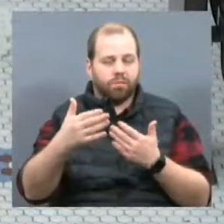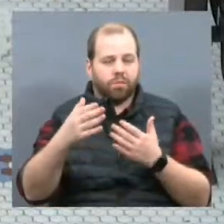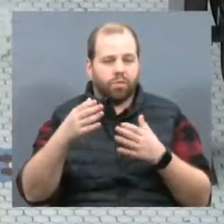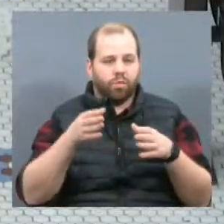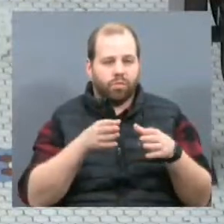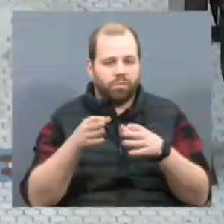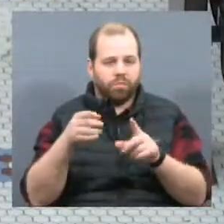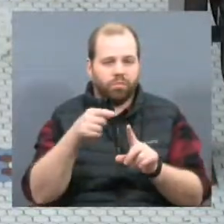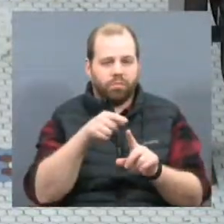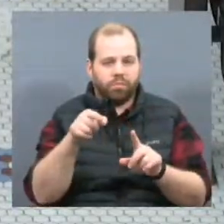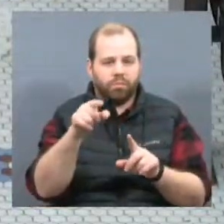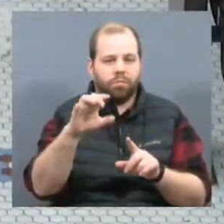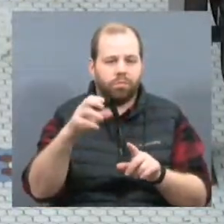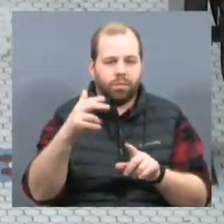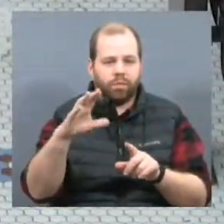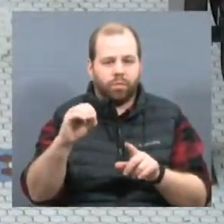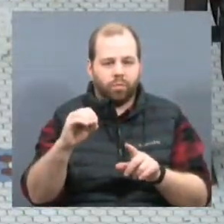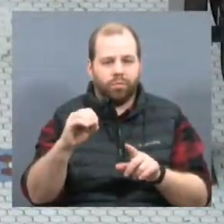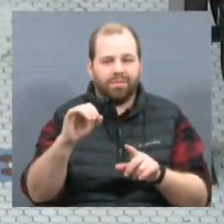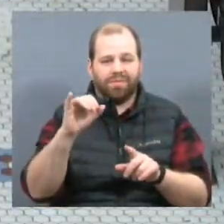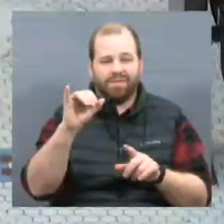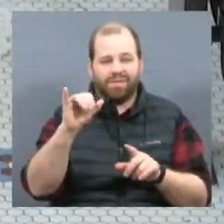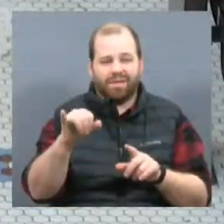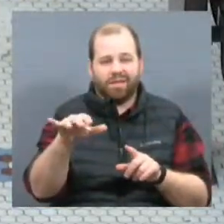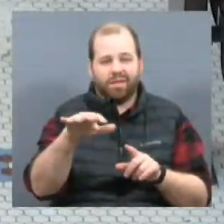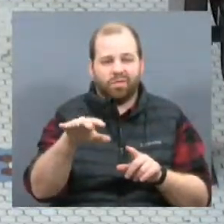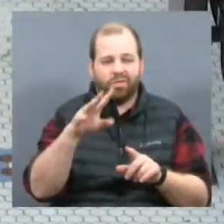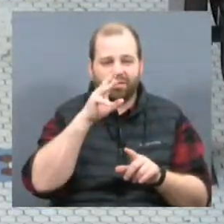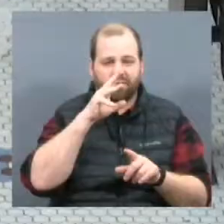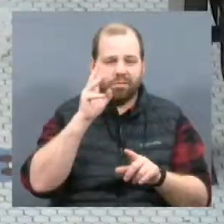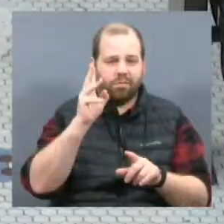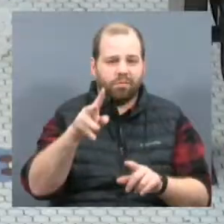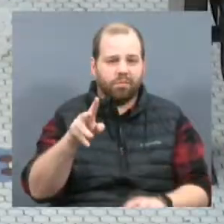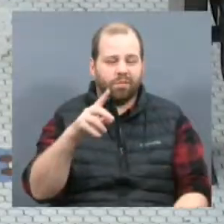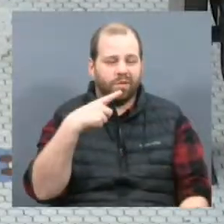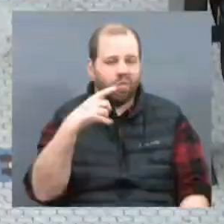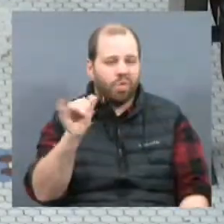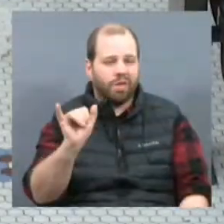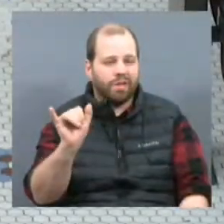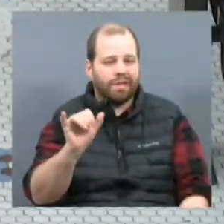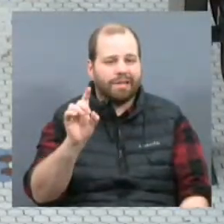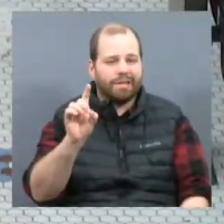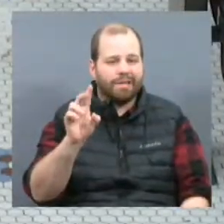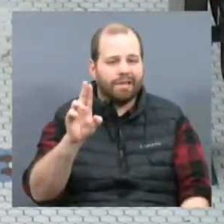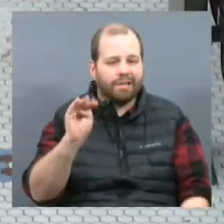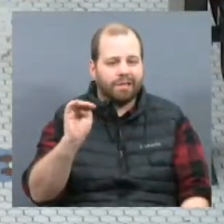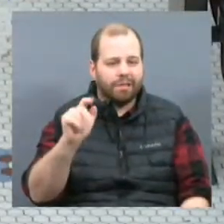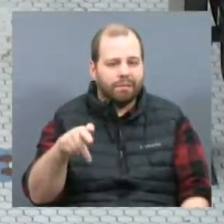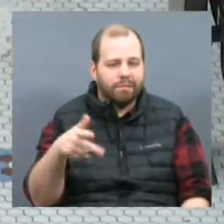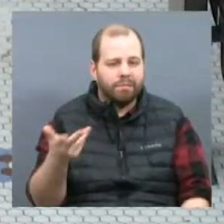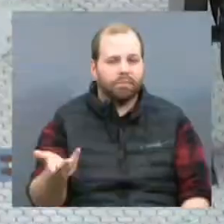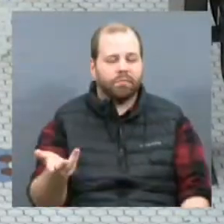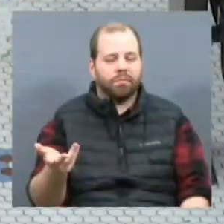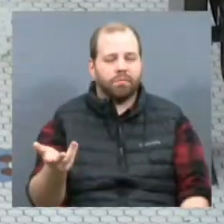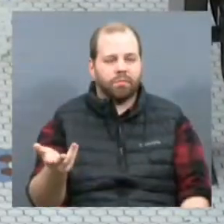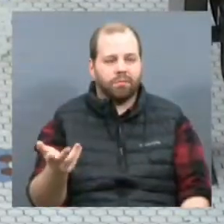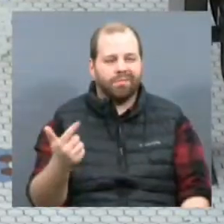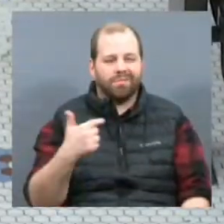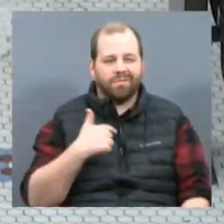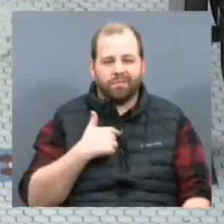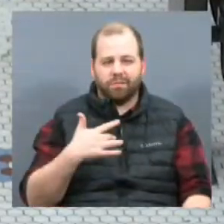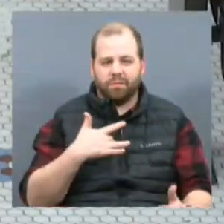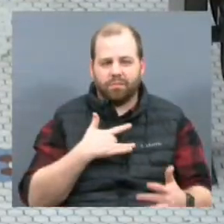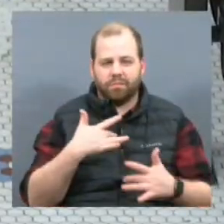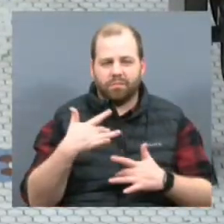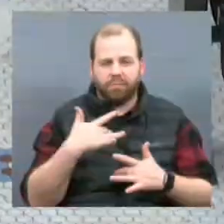and heads over to Chico. It is neglected. It looks like a trash dump out there. And I'm concerned